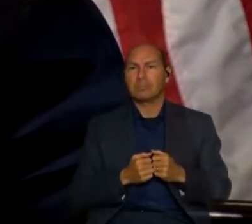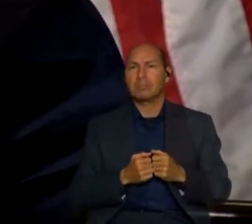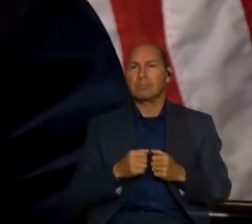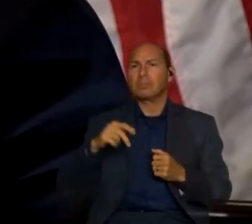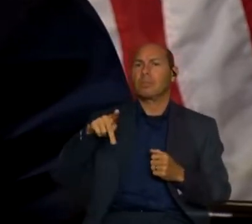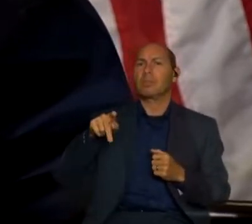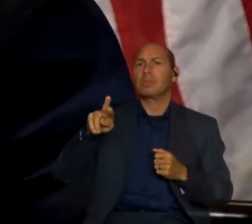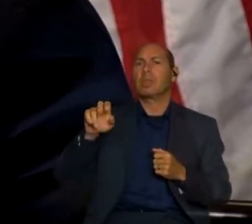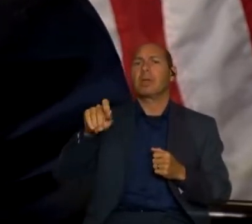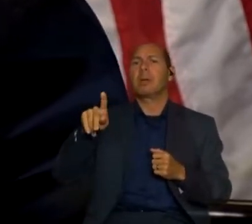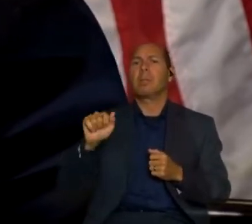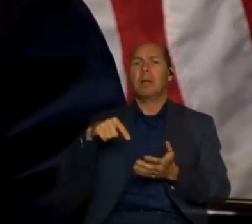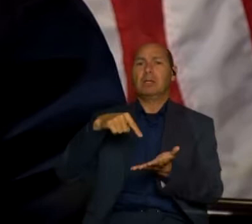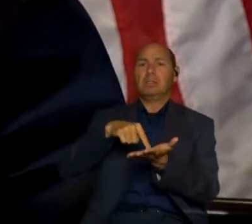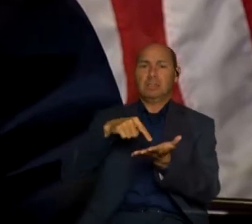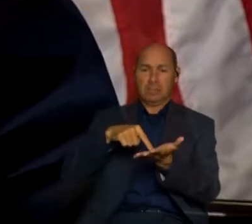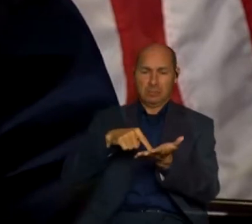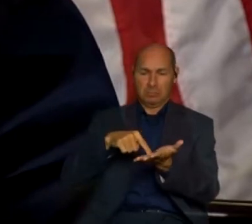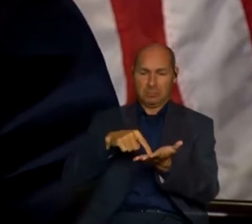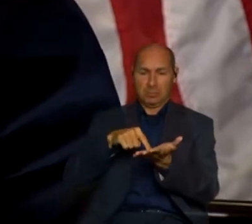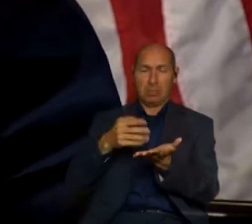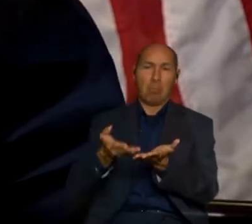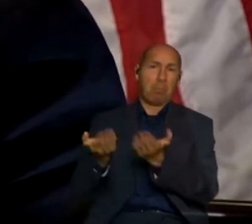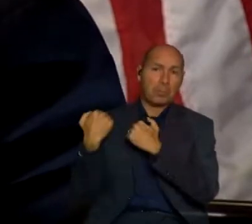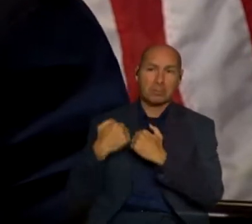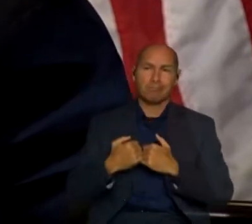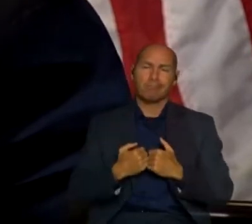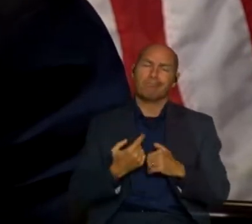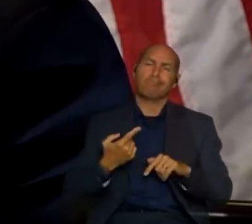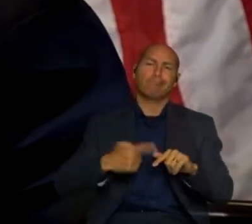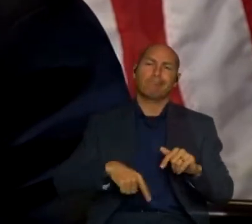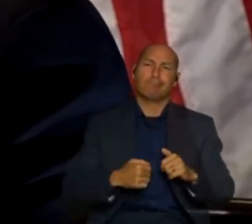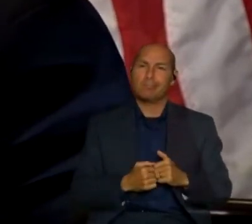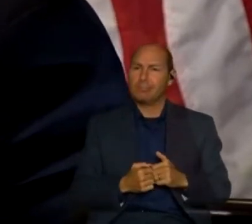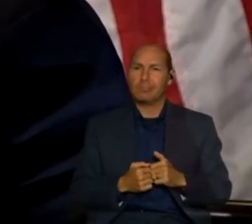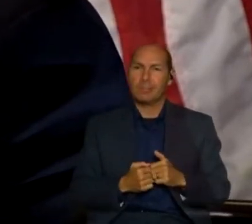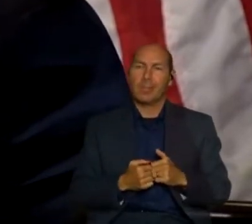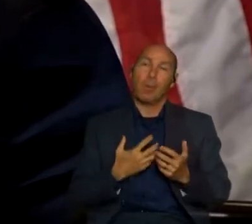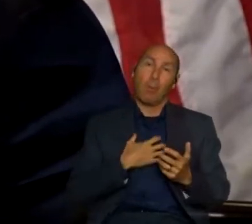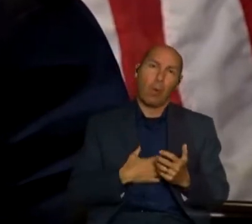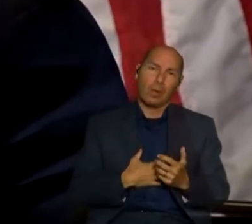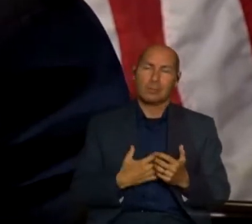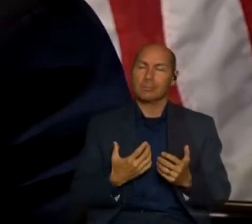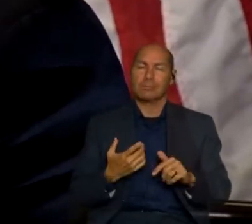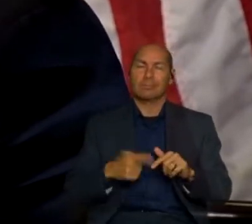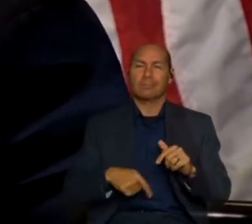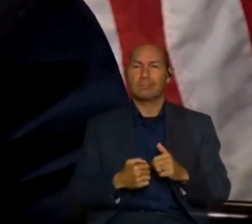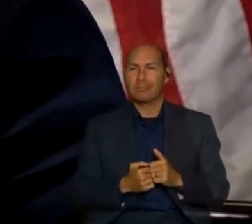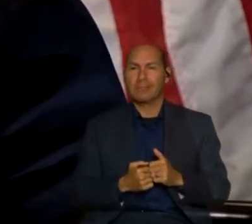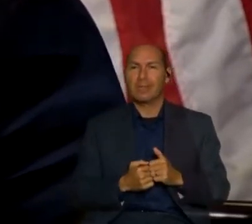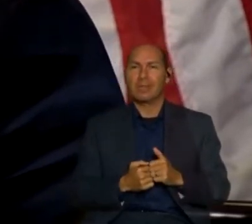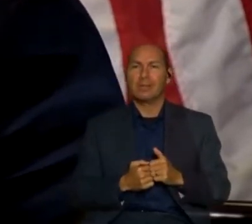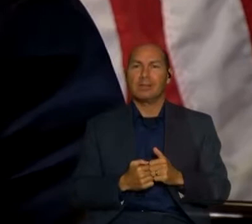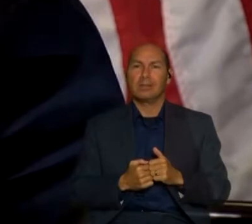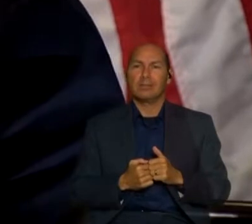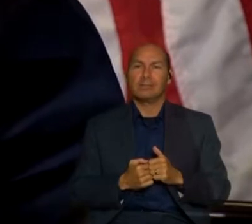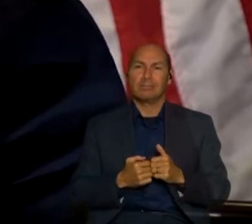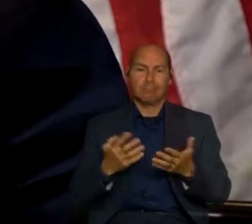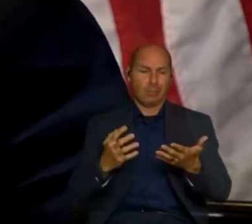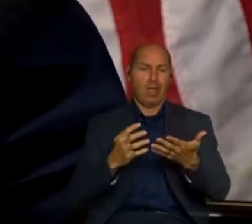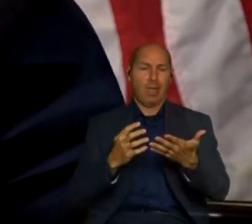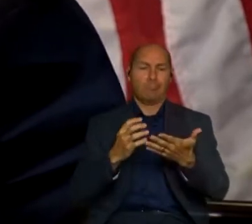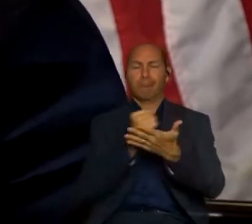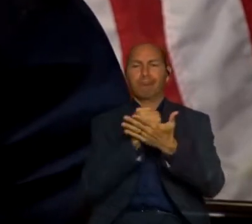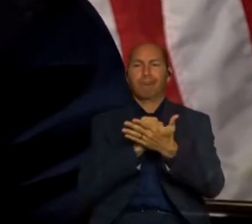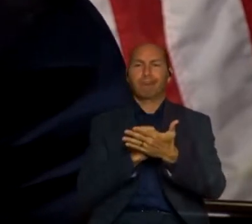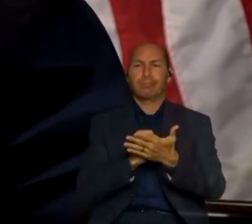can't simply be erased, as much as people would like to think that they can simply be wiped out. We're in the